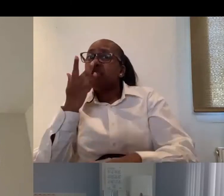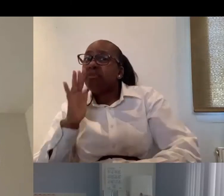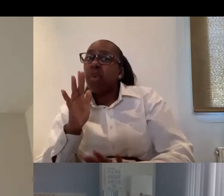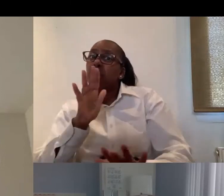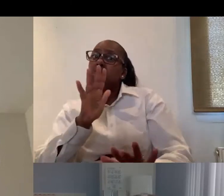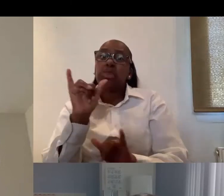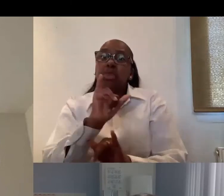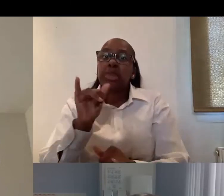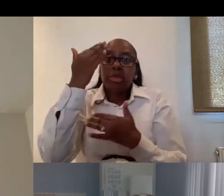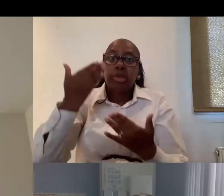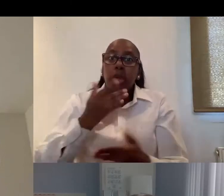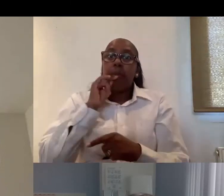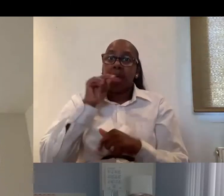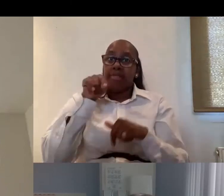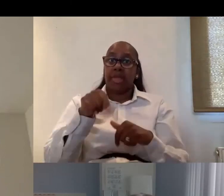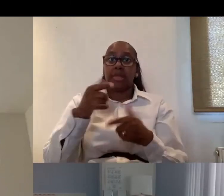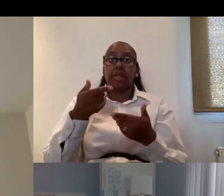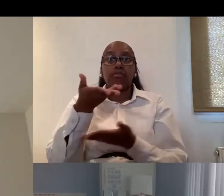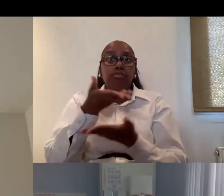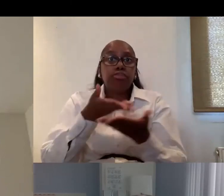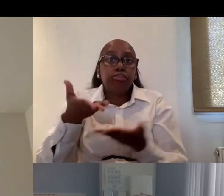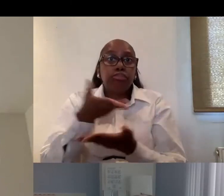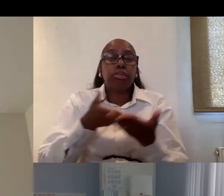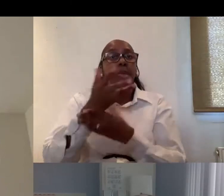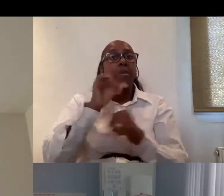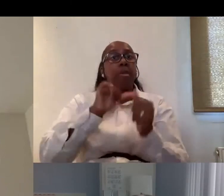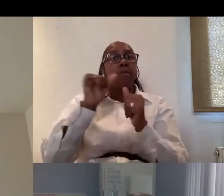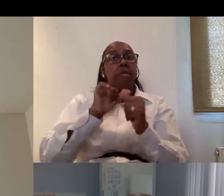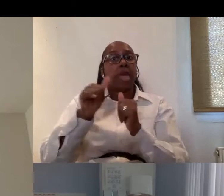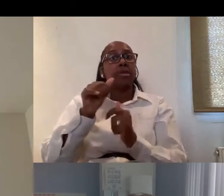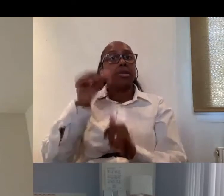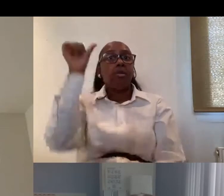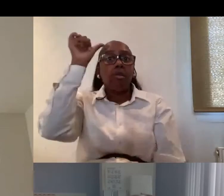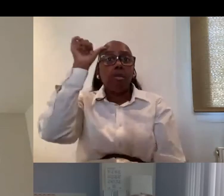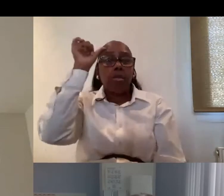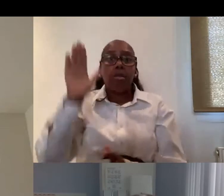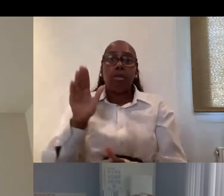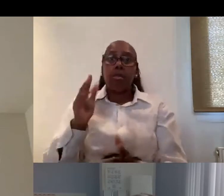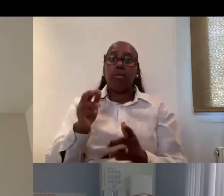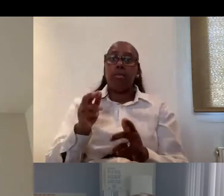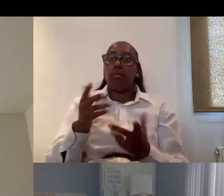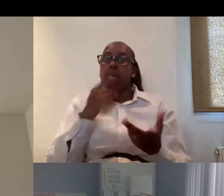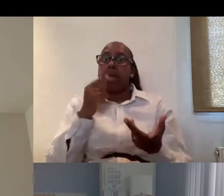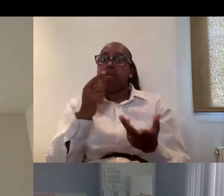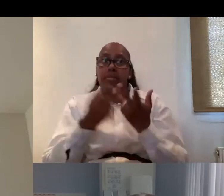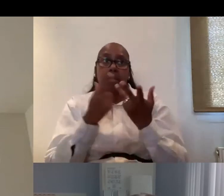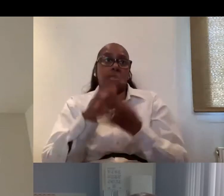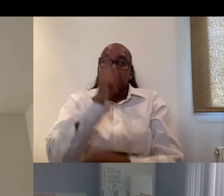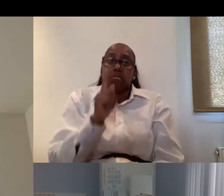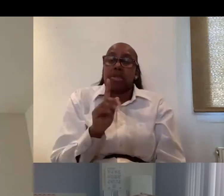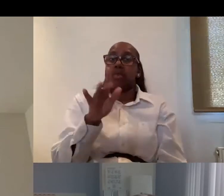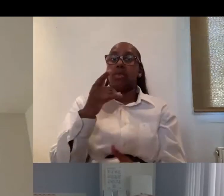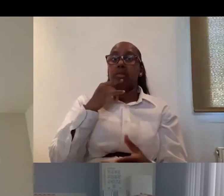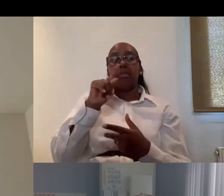you. So hopefully as a result of this webinar, you'll feel that you're better informed, and hopefully many more will feel able